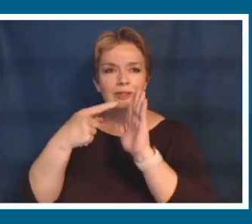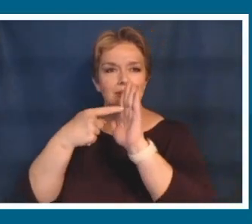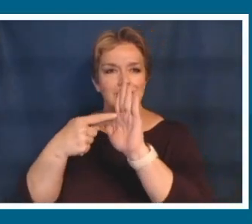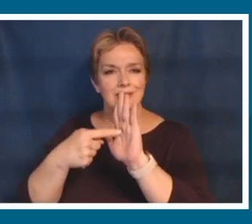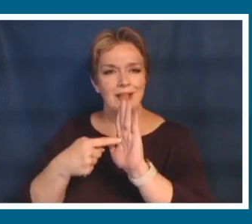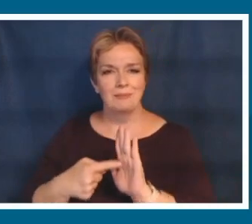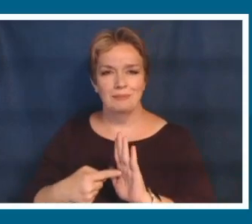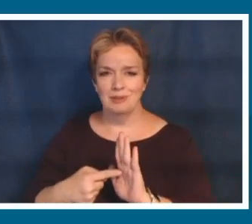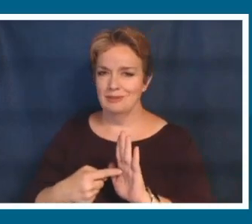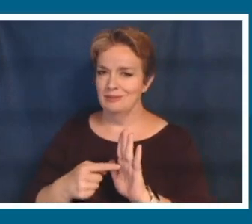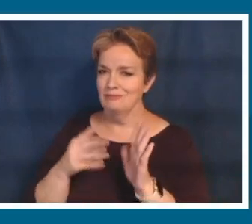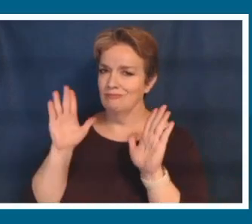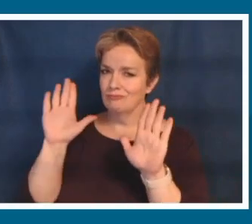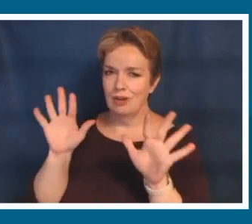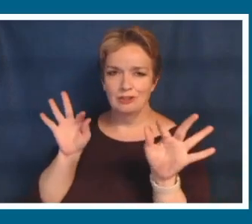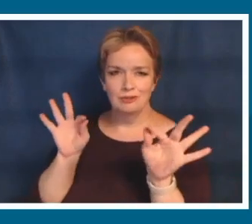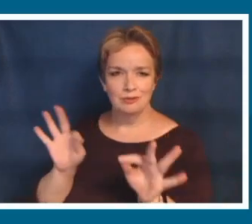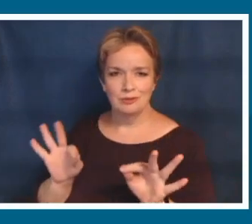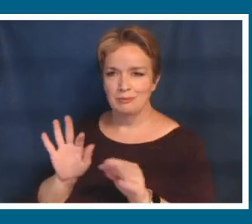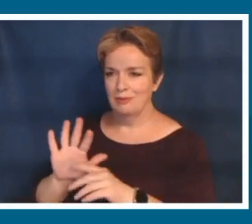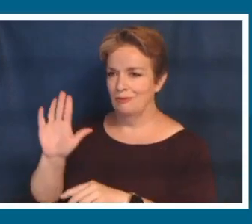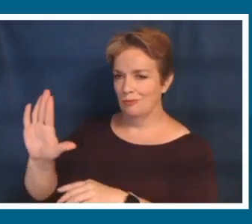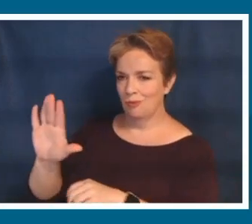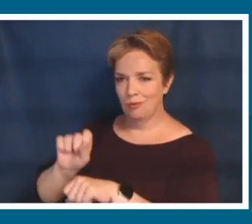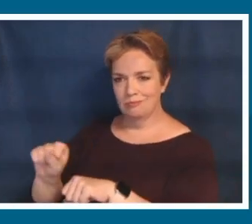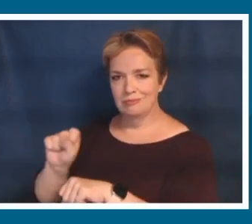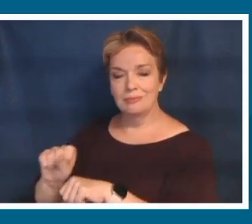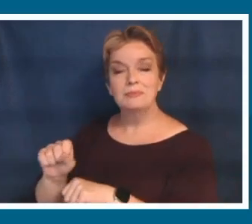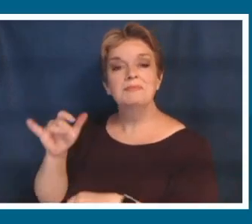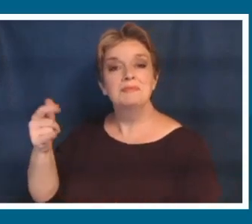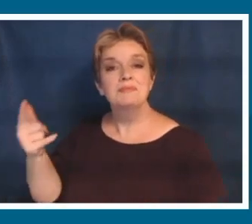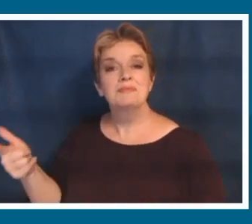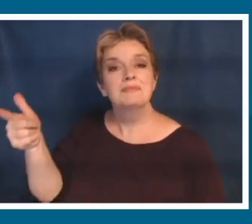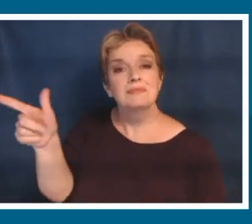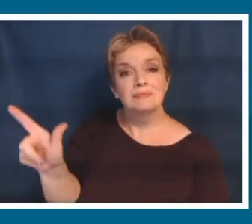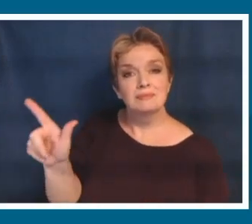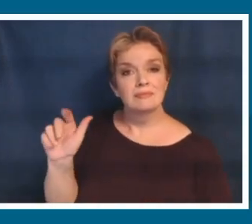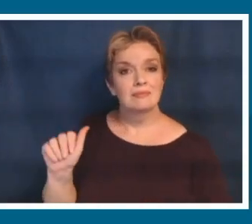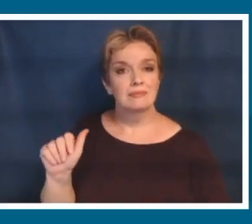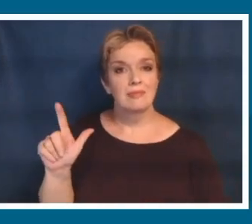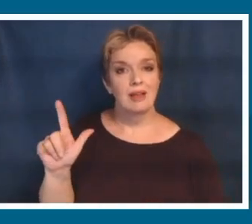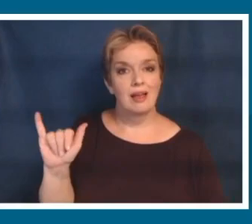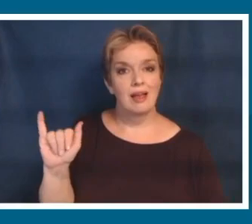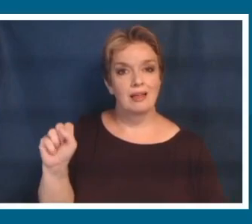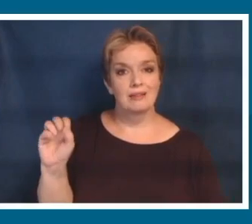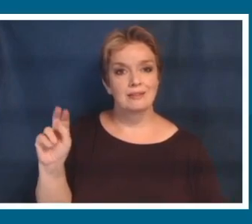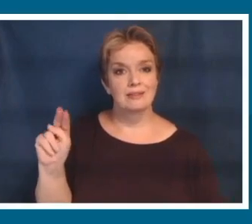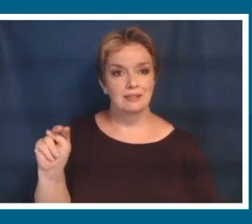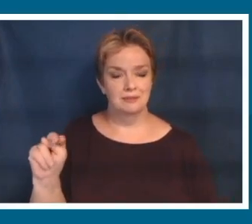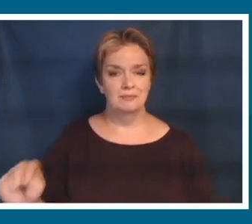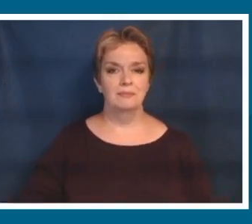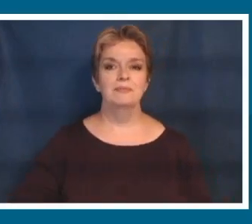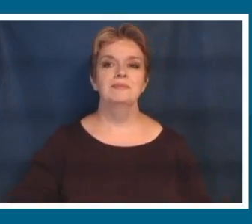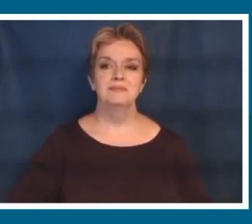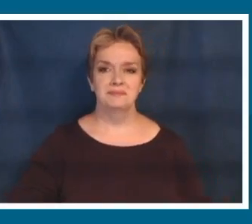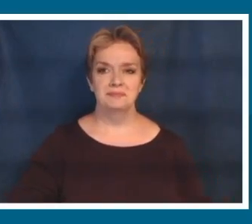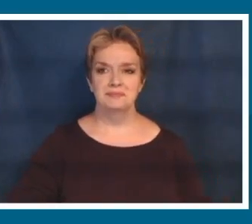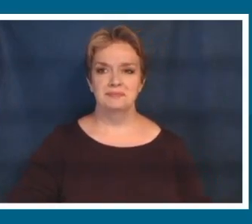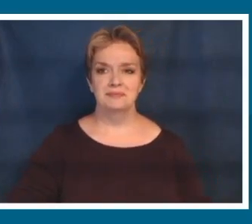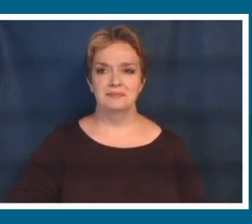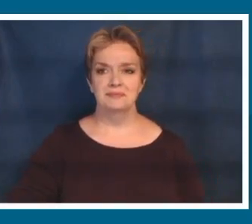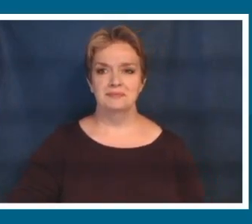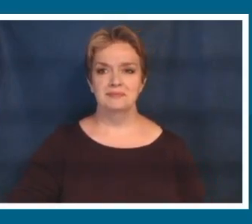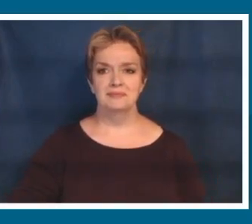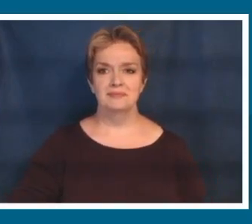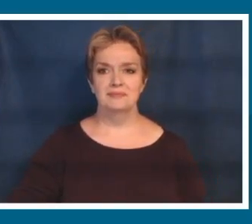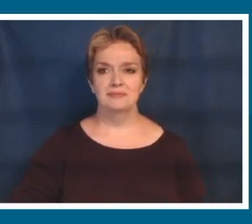Allison, how about you? Well, I realized at the beginning, part of our project, the Collaborative